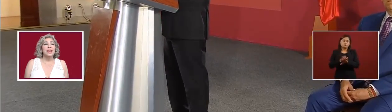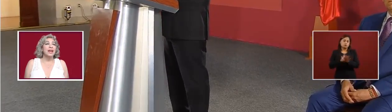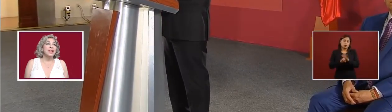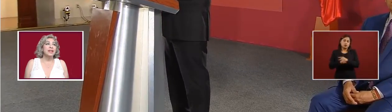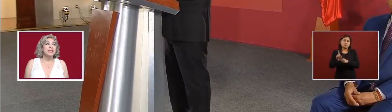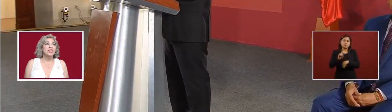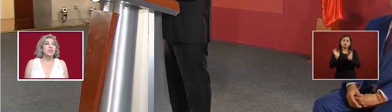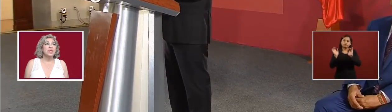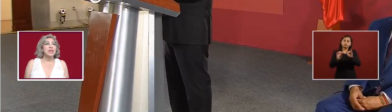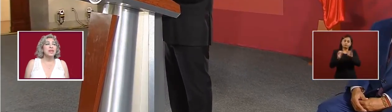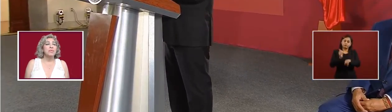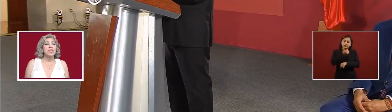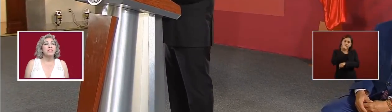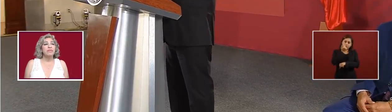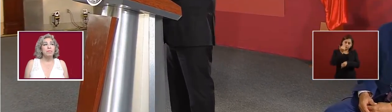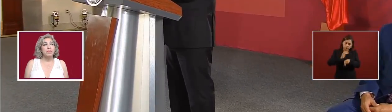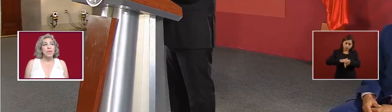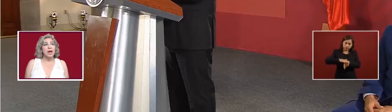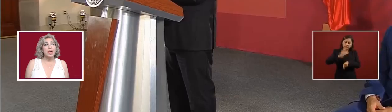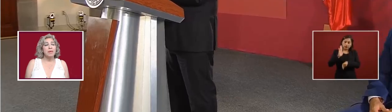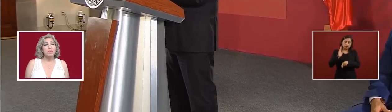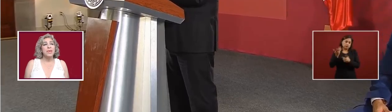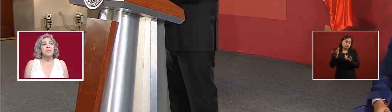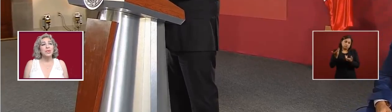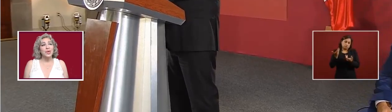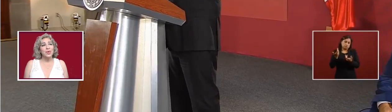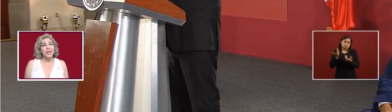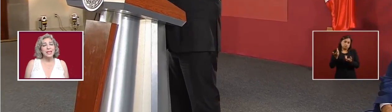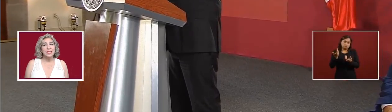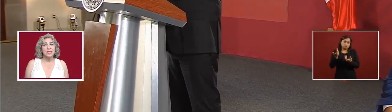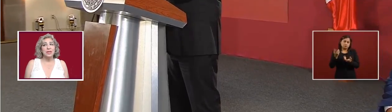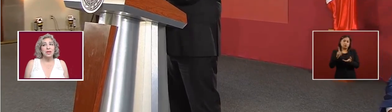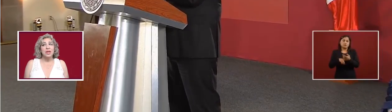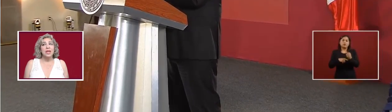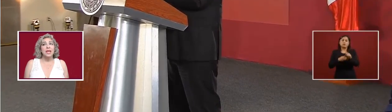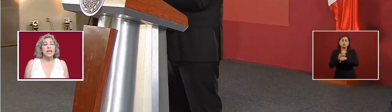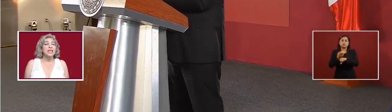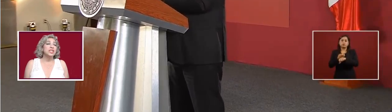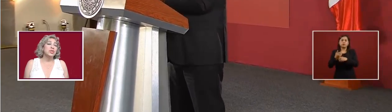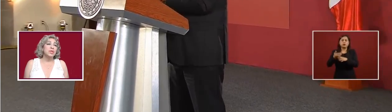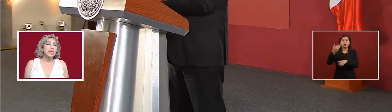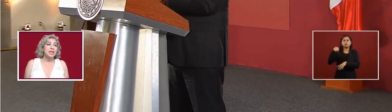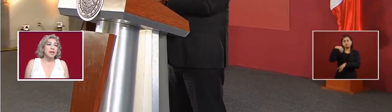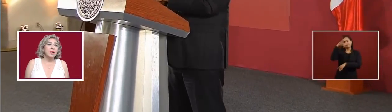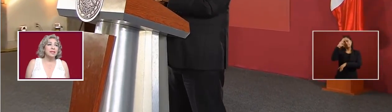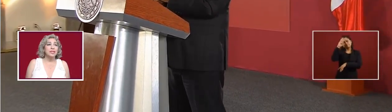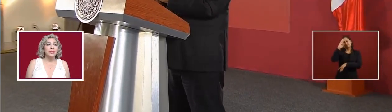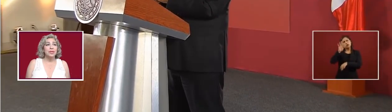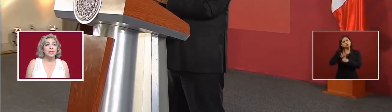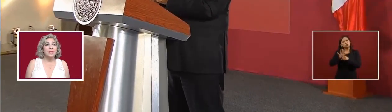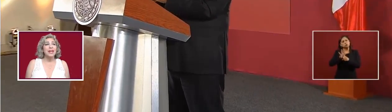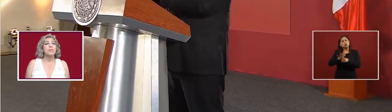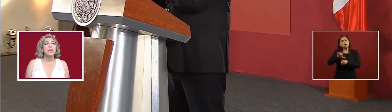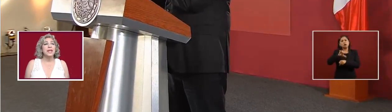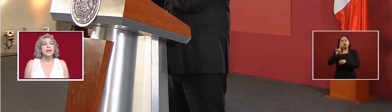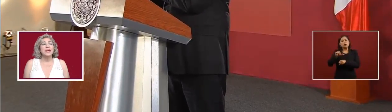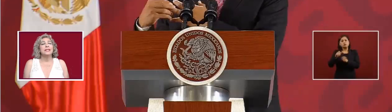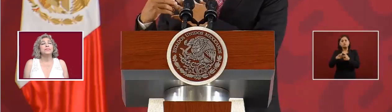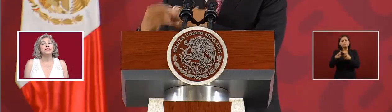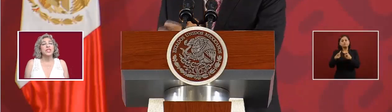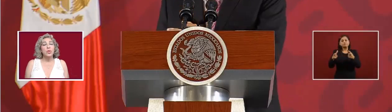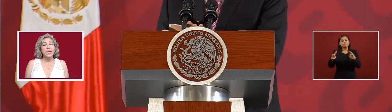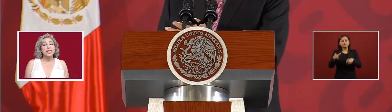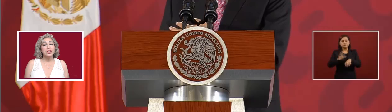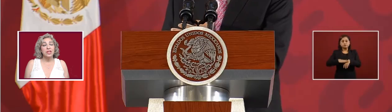increases. And, so, the number of, uh, people going in, into the, uh, that are being,